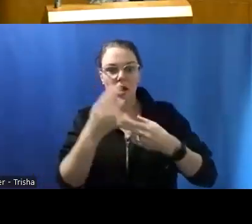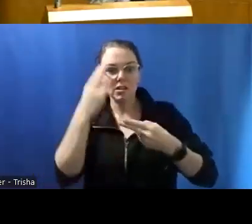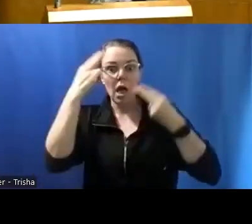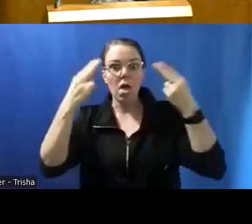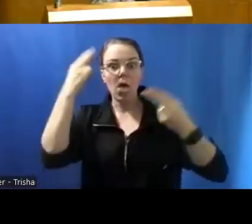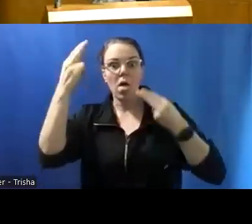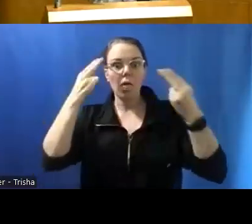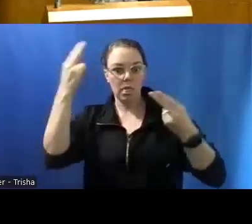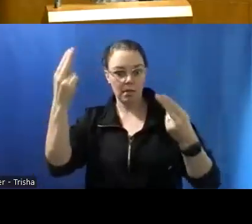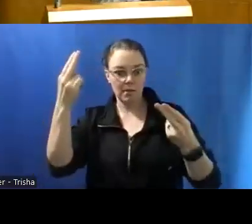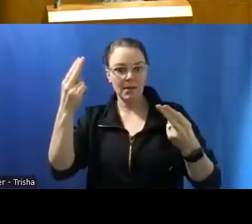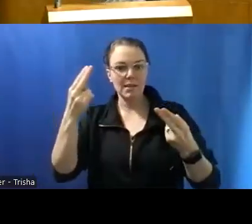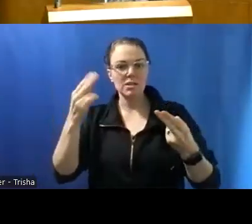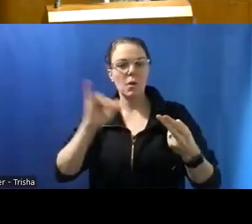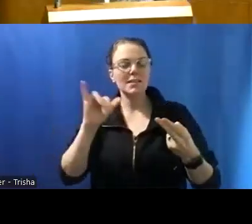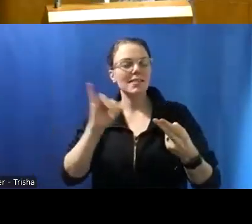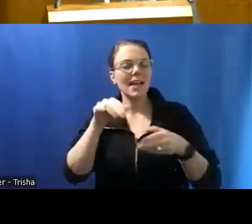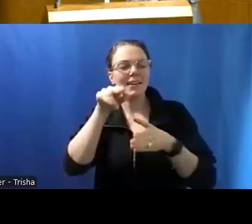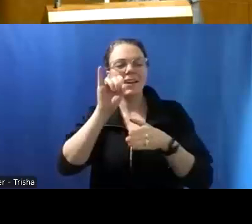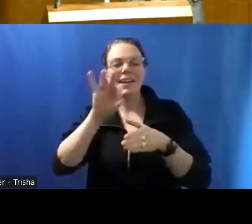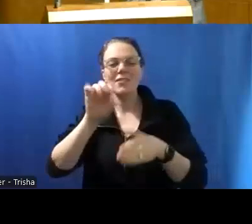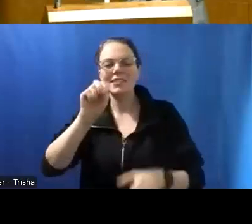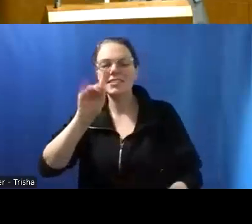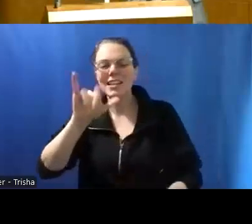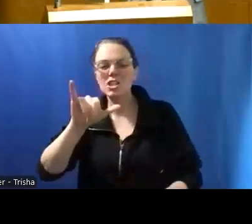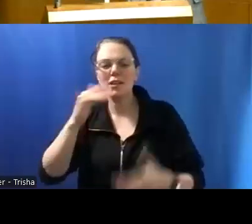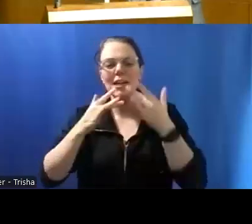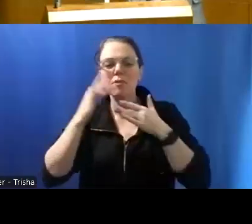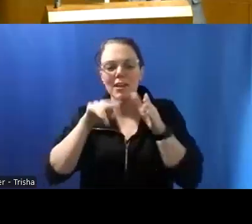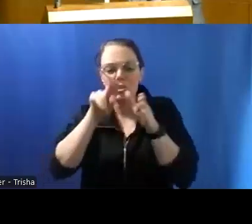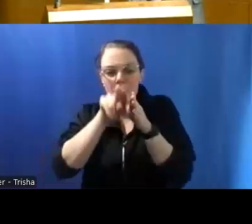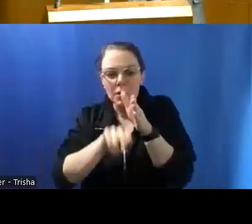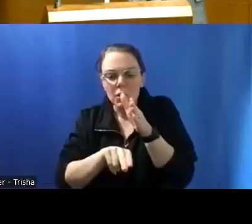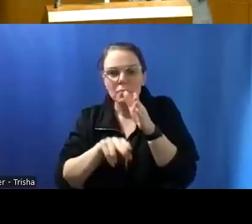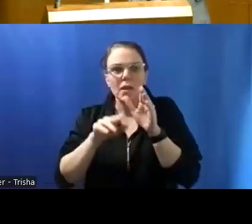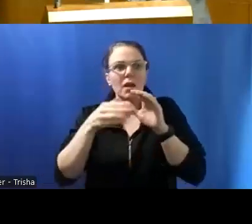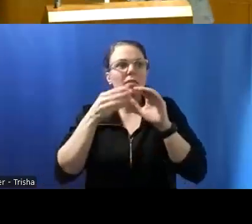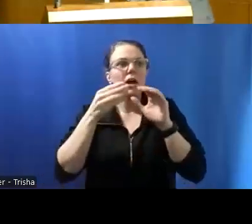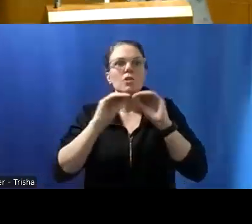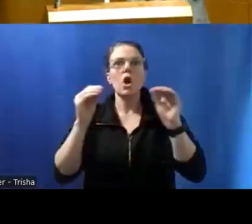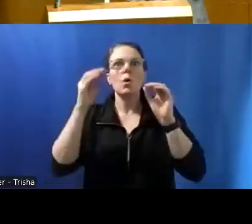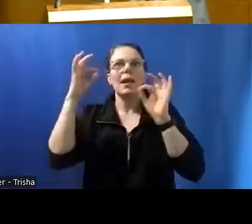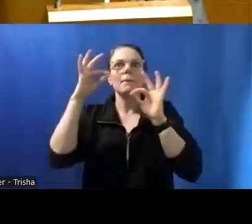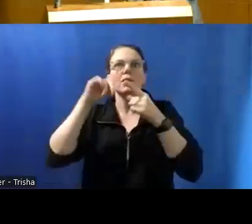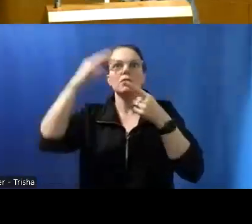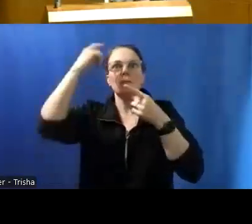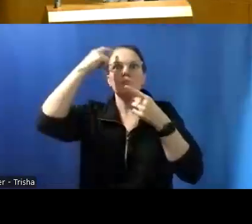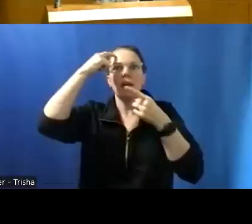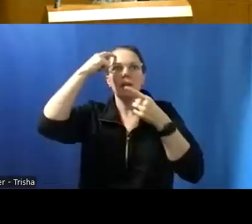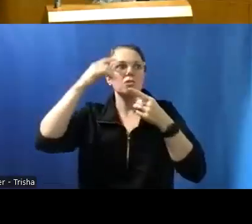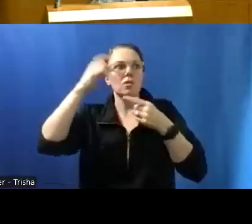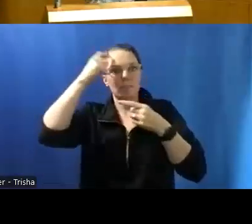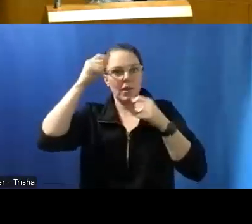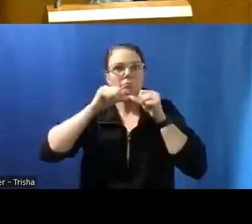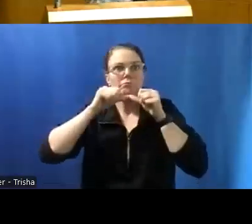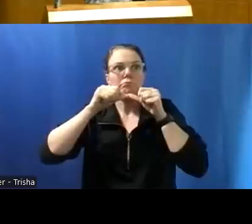go in a sensory deprivation tank, because of the retinal damage, there's less visual input to your brain, so your brain kind of maintains homeostasis